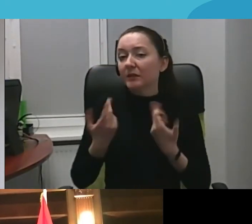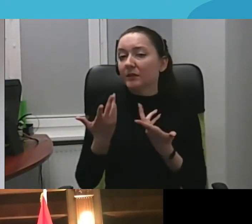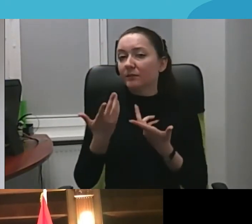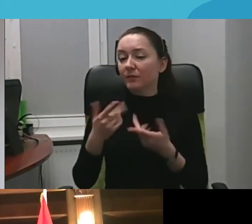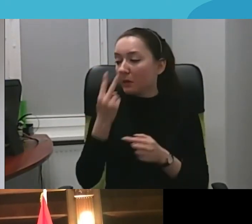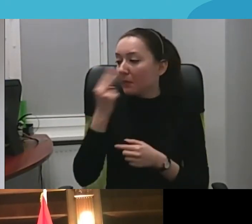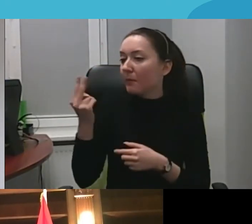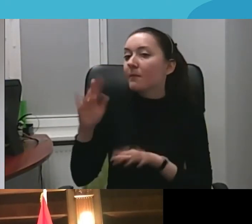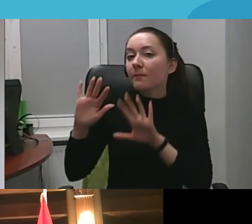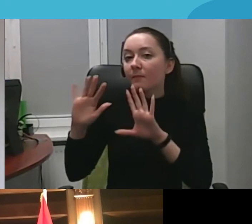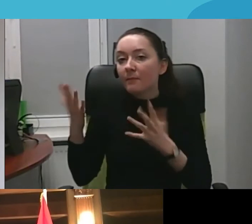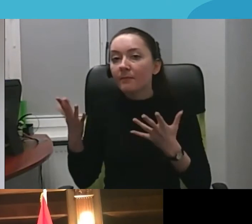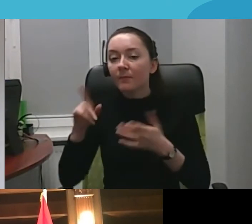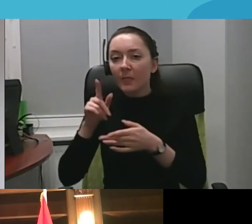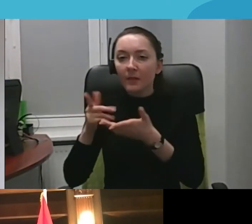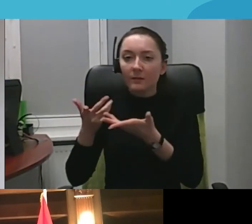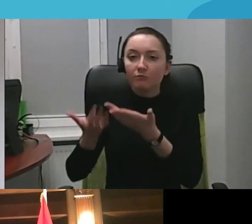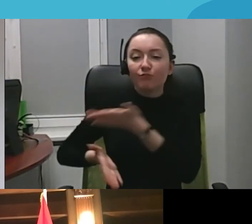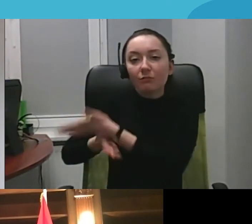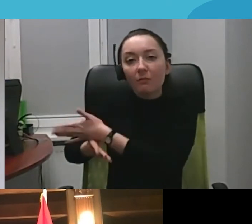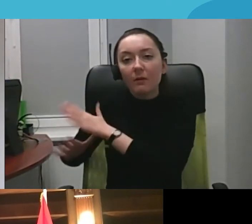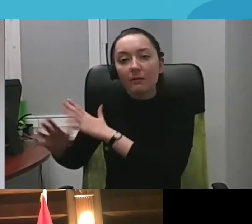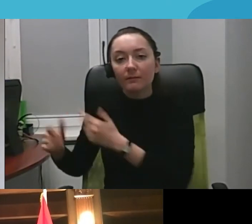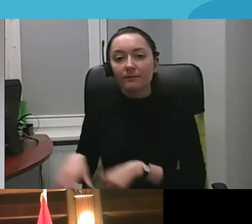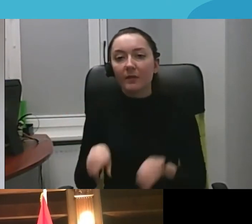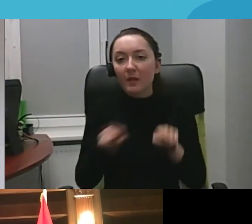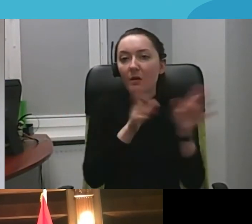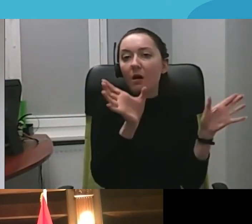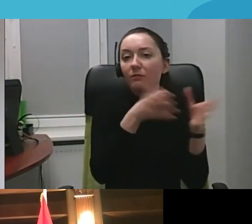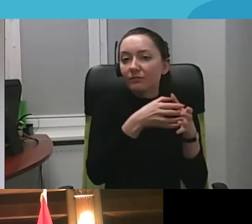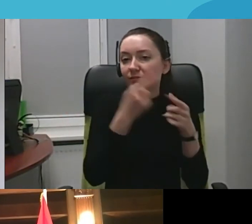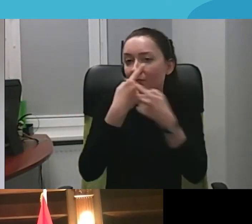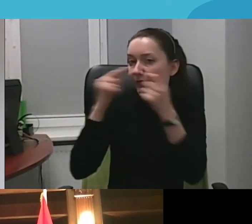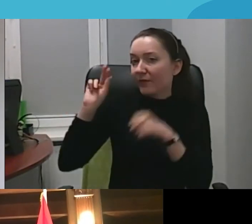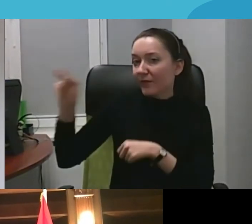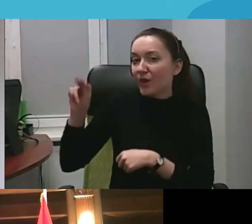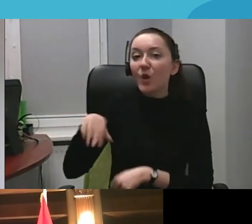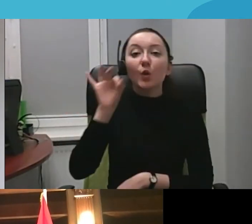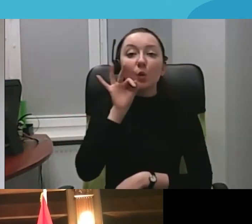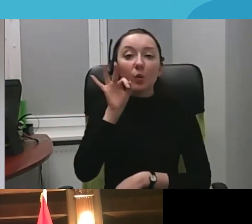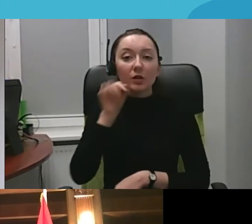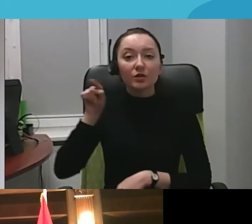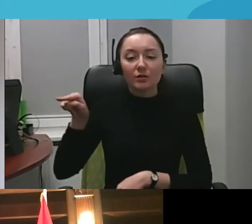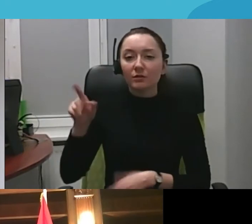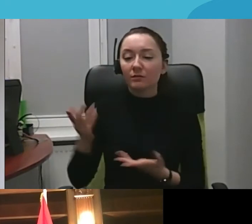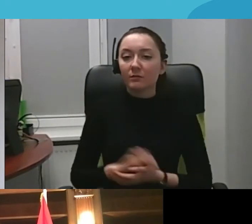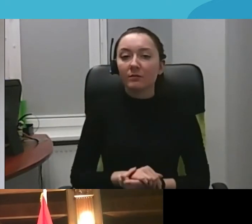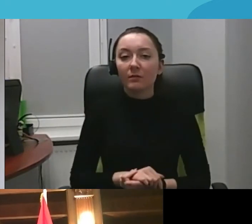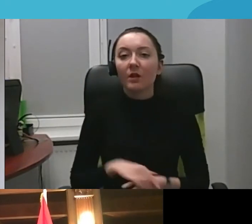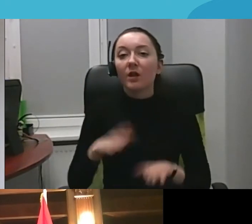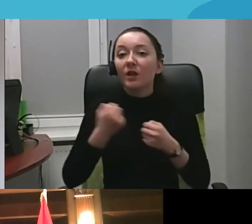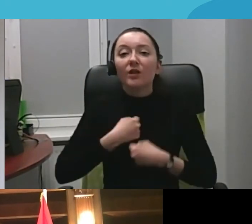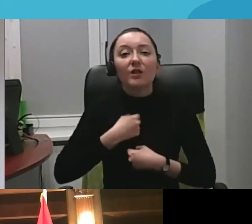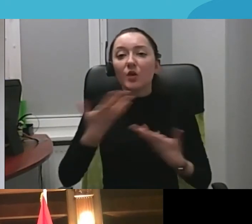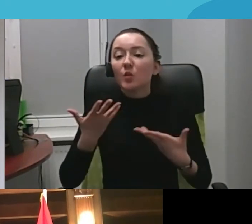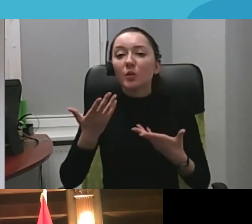of the crisis. Together with our partners, we have declared that Alexander Lukashenko lacks the legitimacy to lead Belarus and combined our